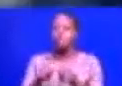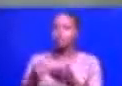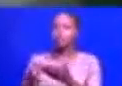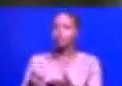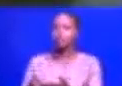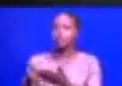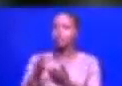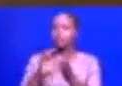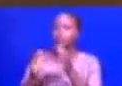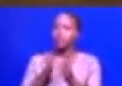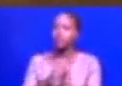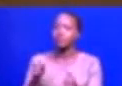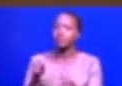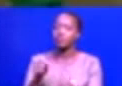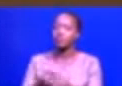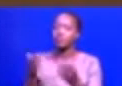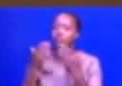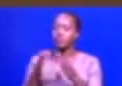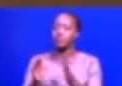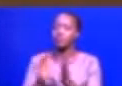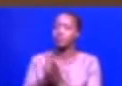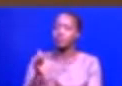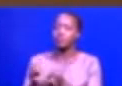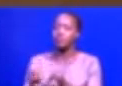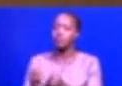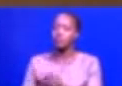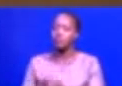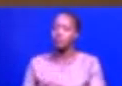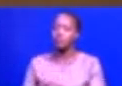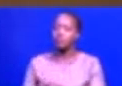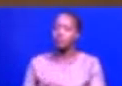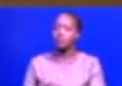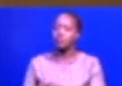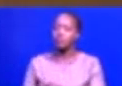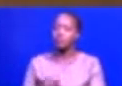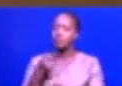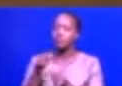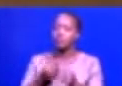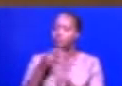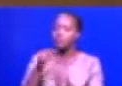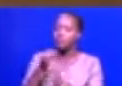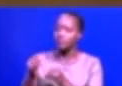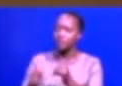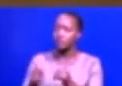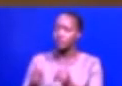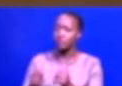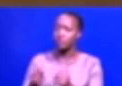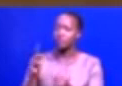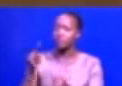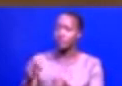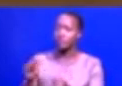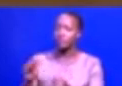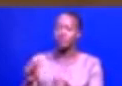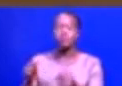and we'll communicate by the time we are done by the end of the day. Okay. Now, you mentioned about the men's final, and we've got KPA playing against